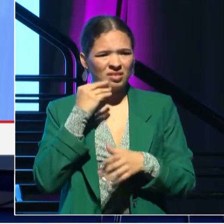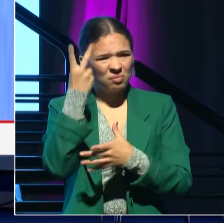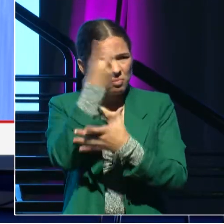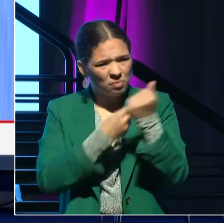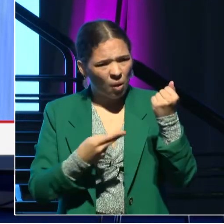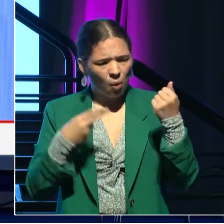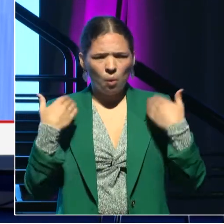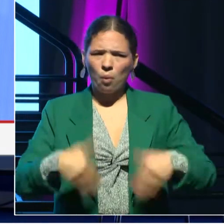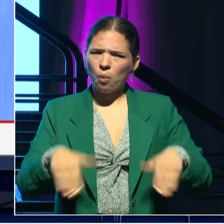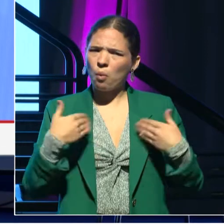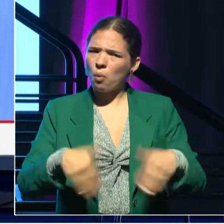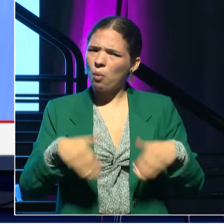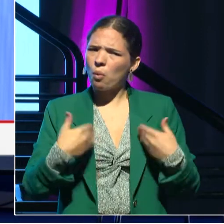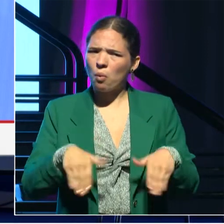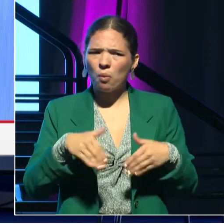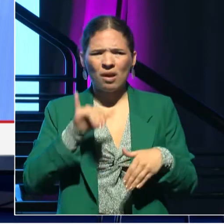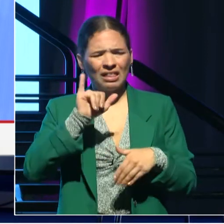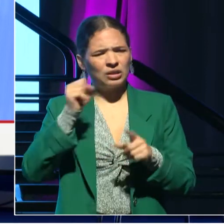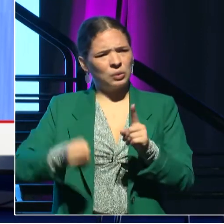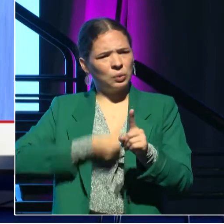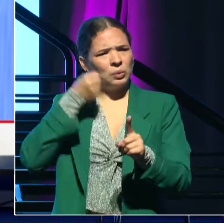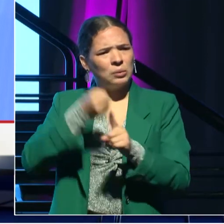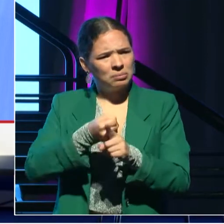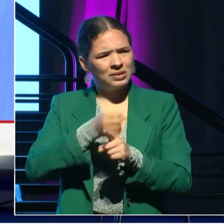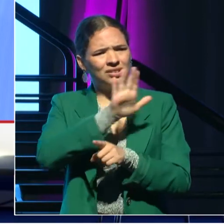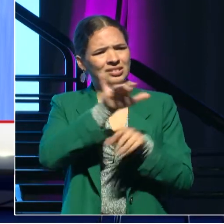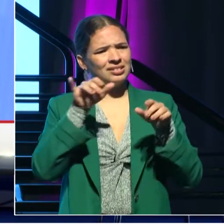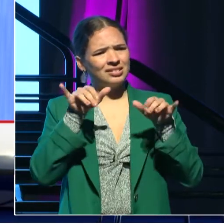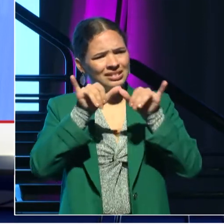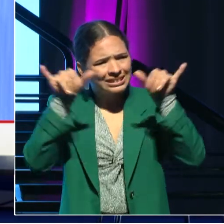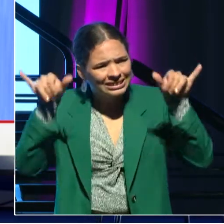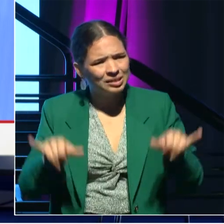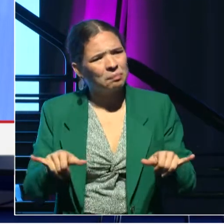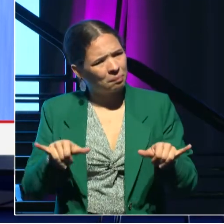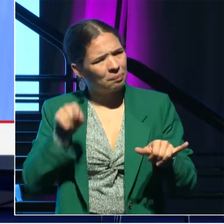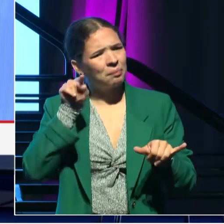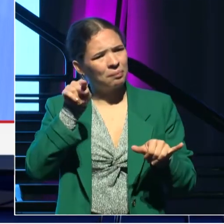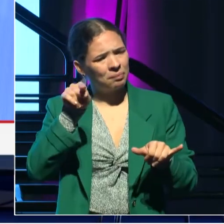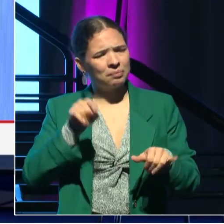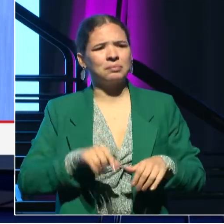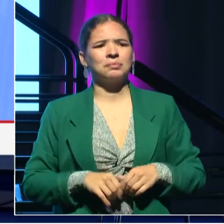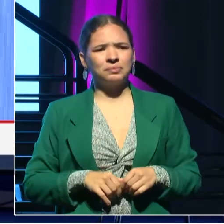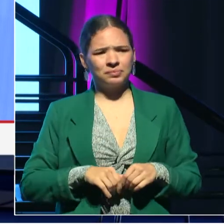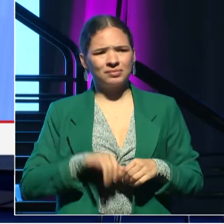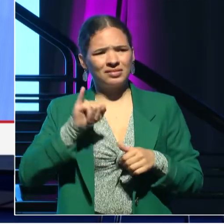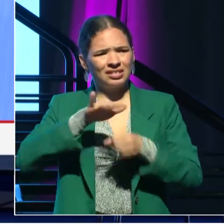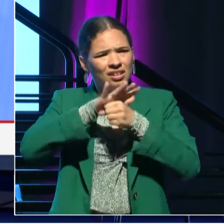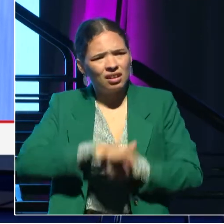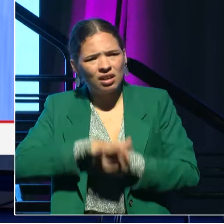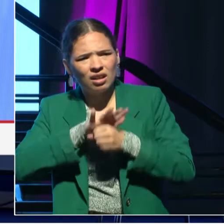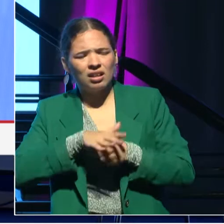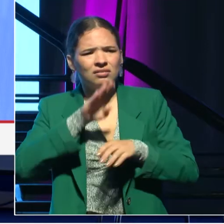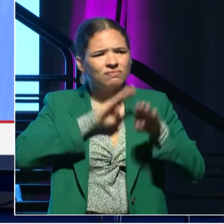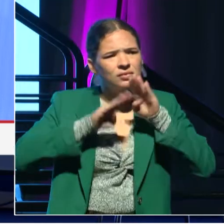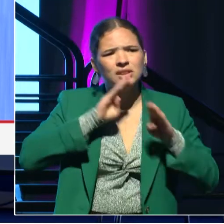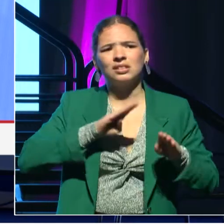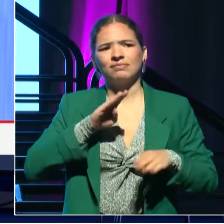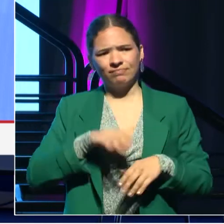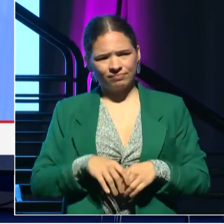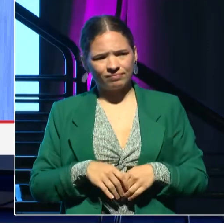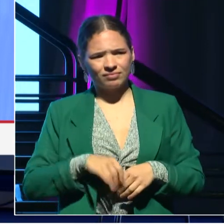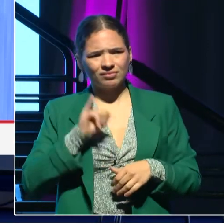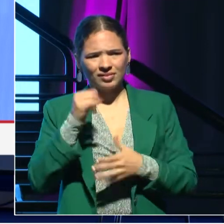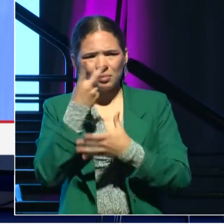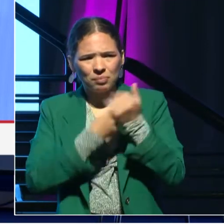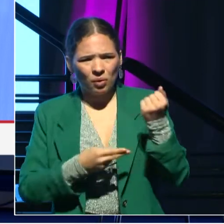the medical system interacts with us, the stresses that have come along with both. And